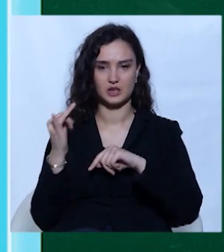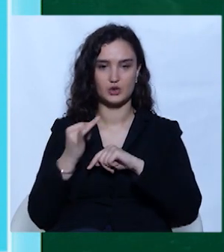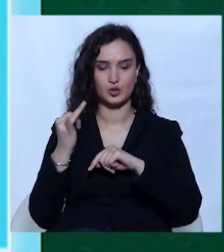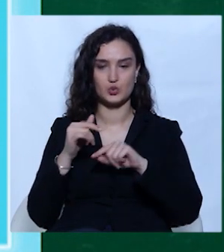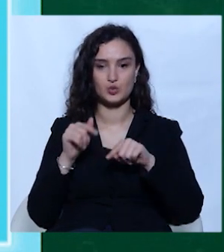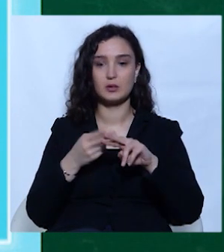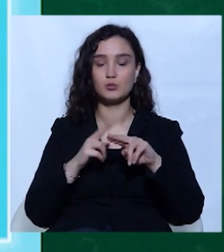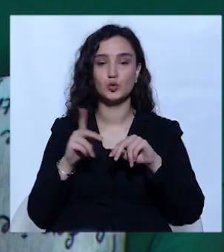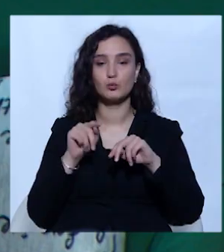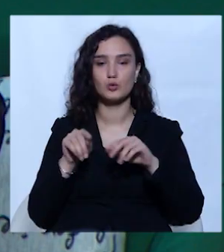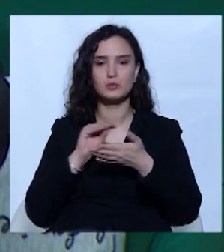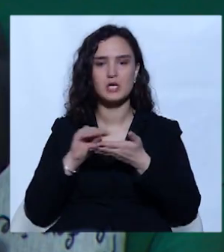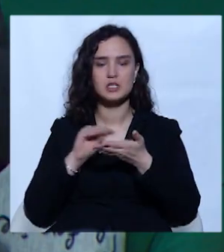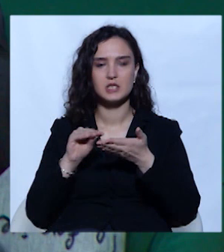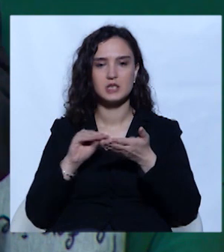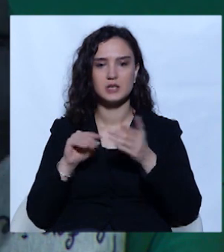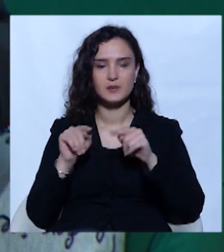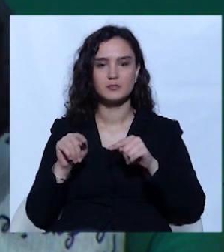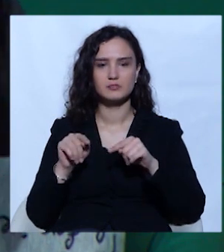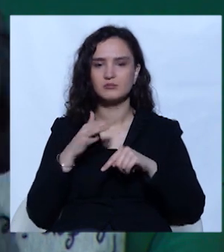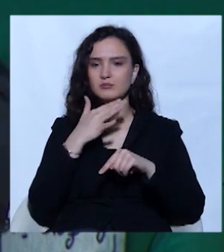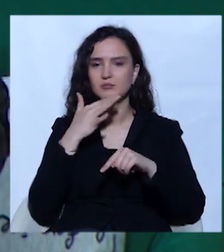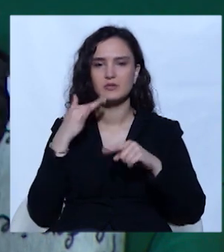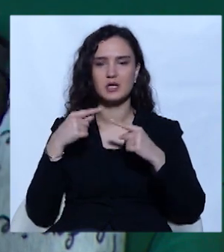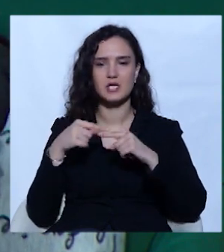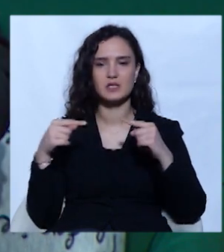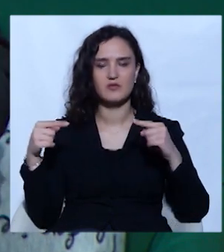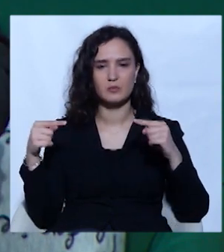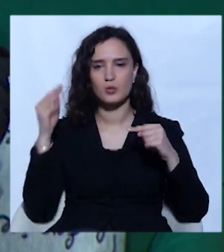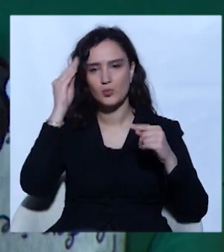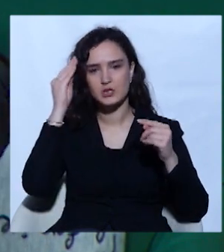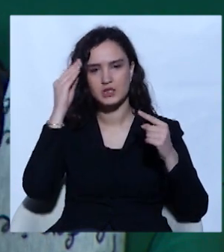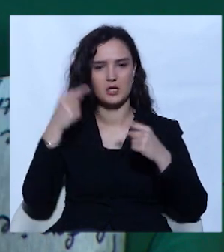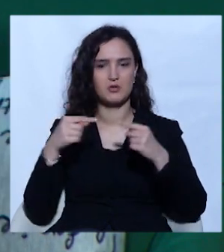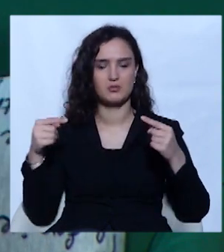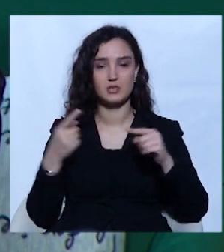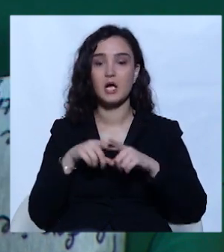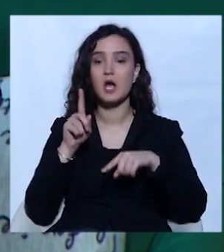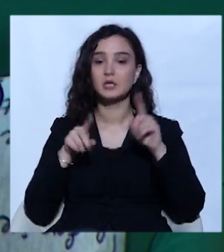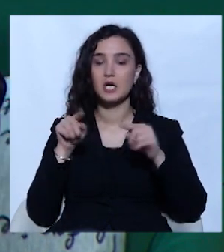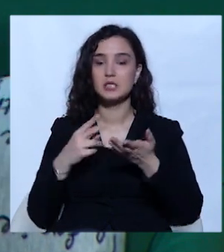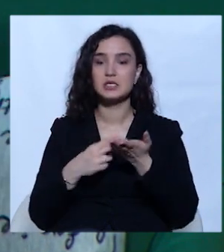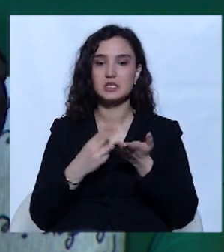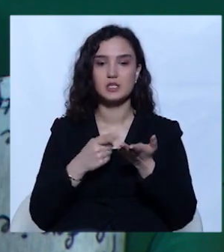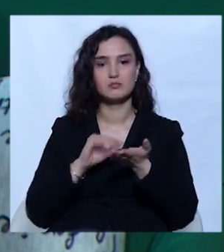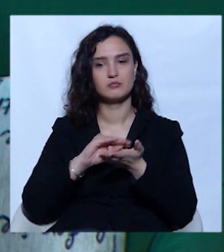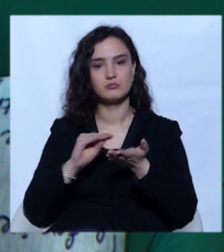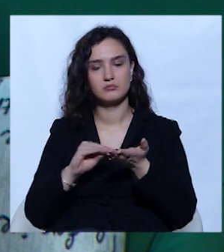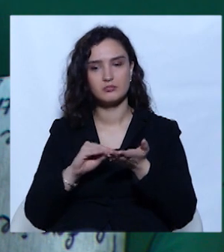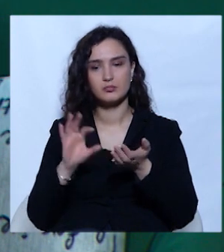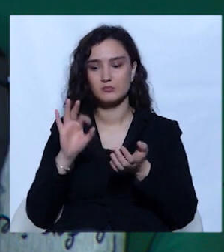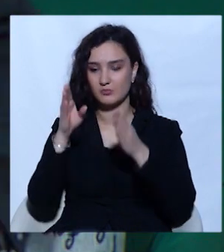interesting because it is written from lots of different perspectives. So sometimes the book will be writing from